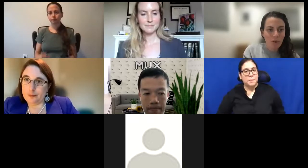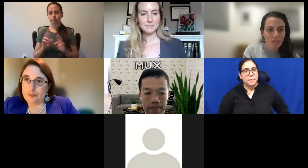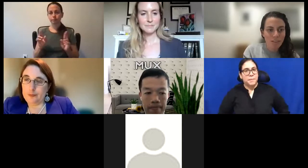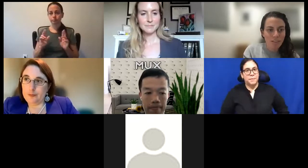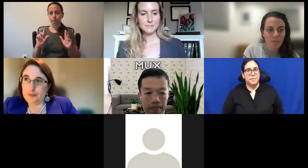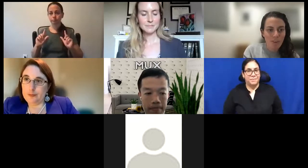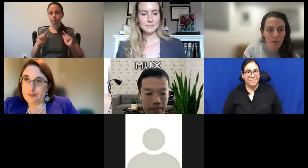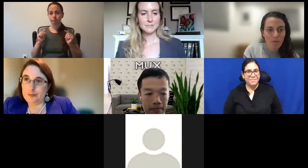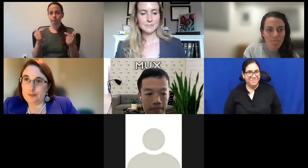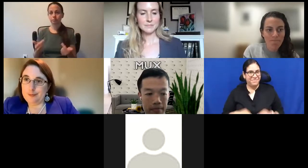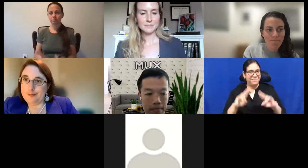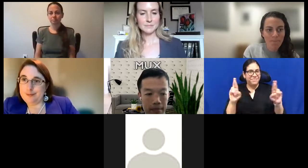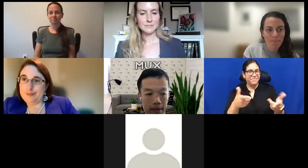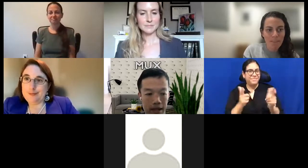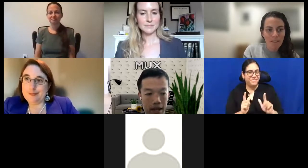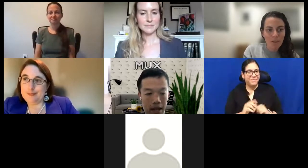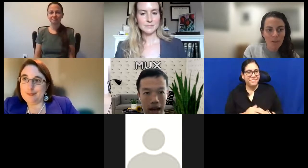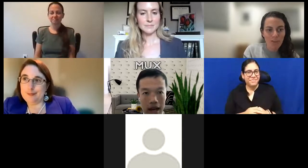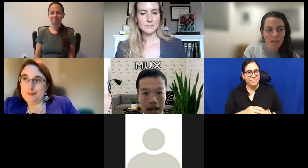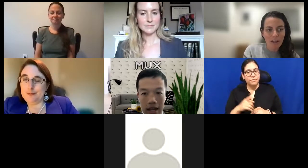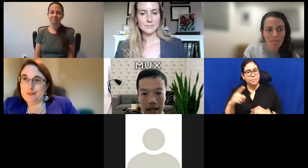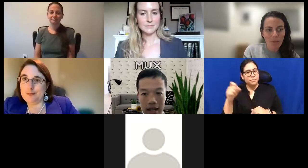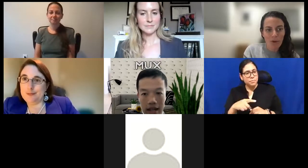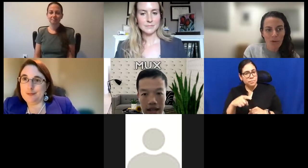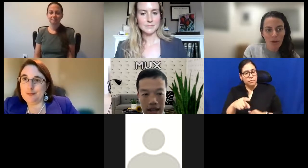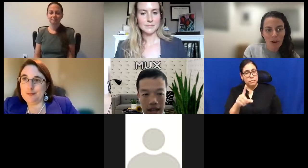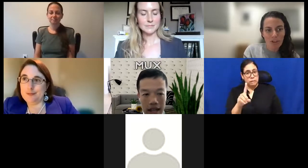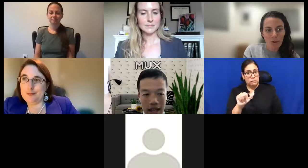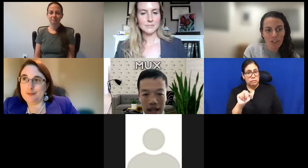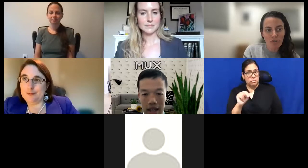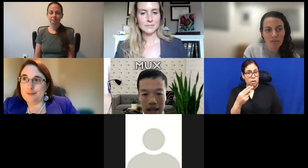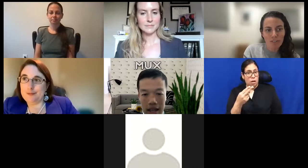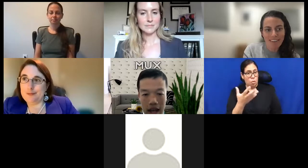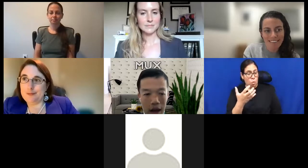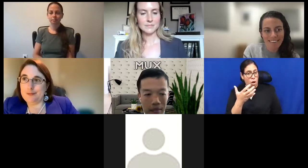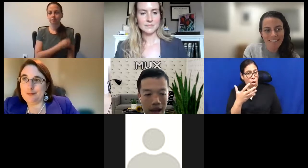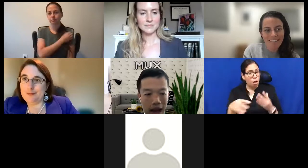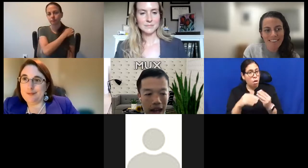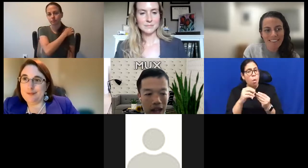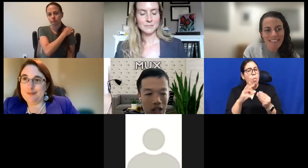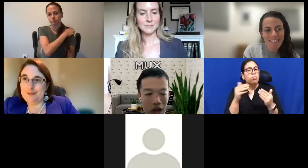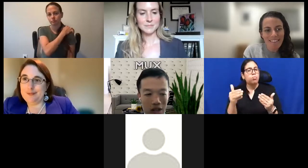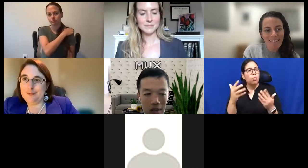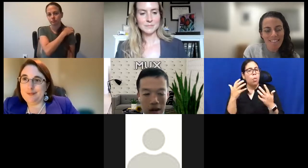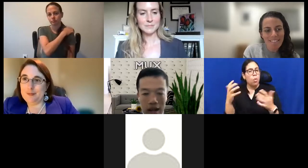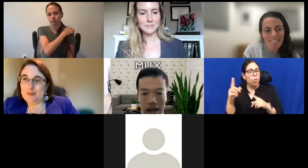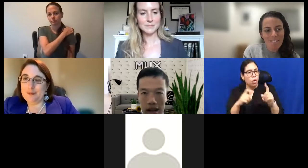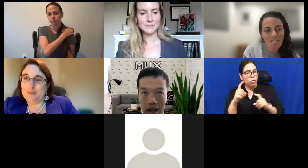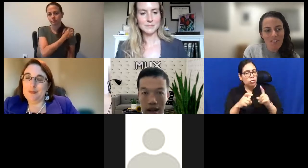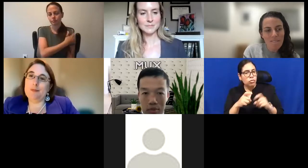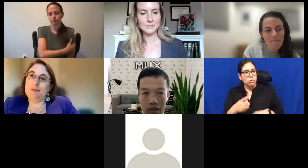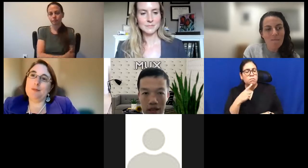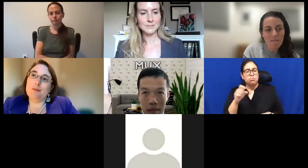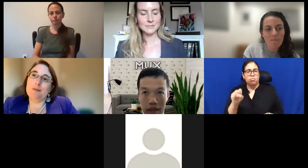Yeah, and you want to provide one thing that you change immediately, or do you want me to go to audience questions? Yeah, I can. I'll just double